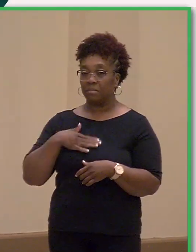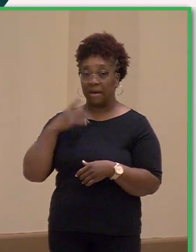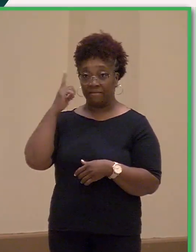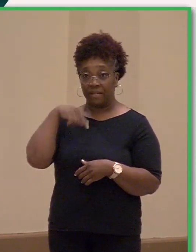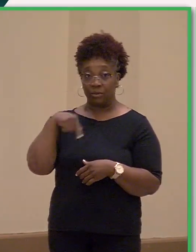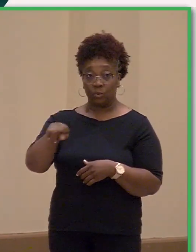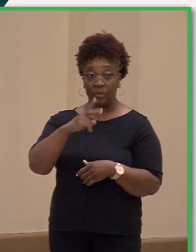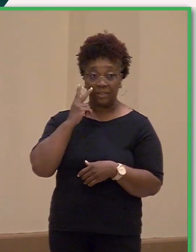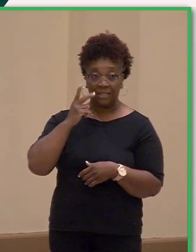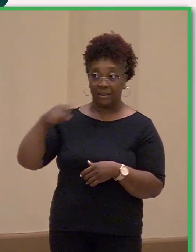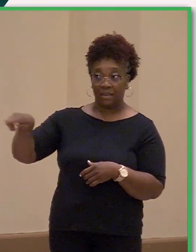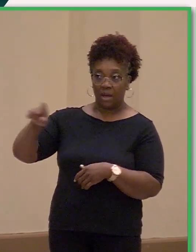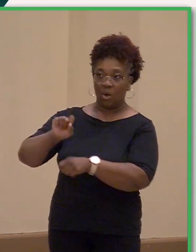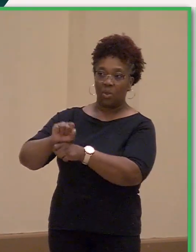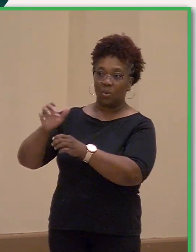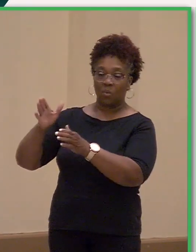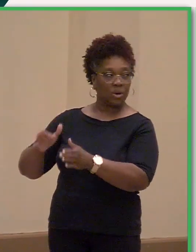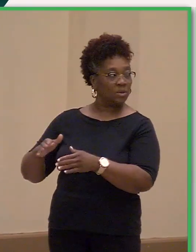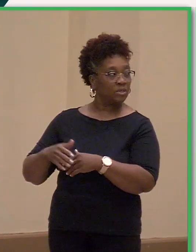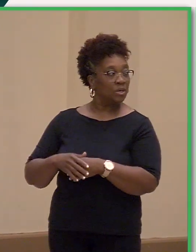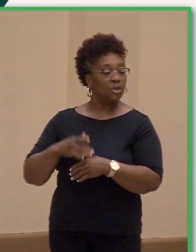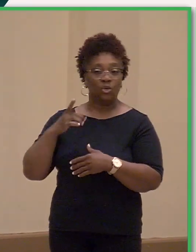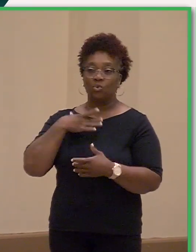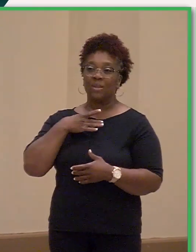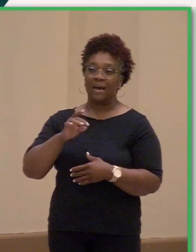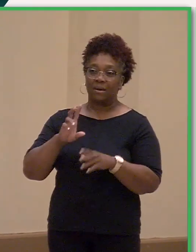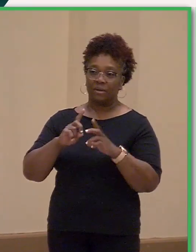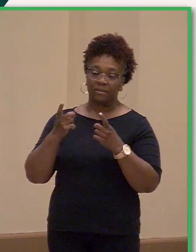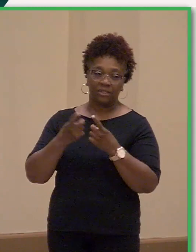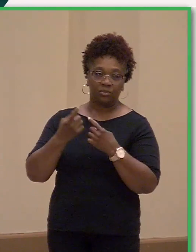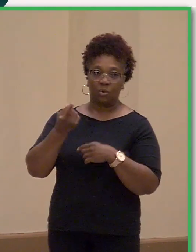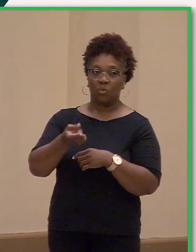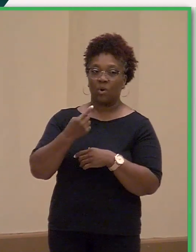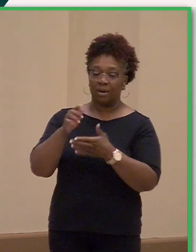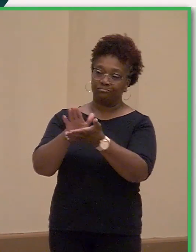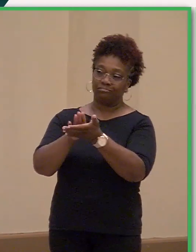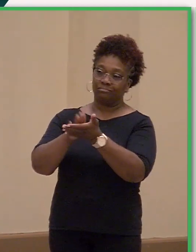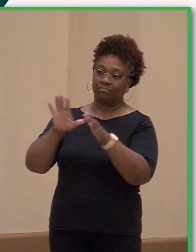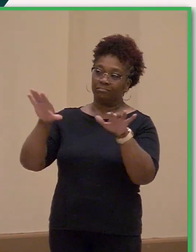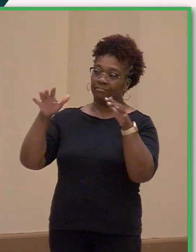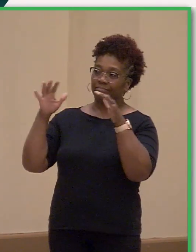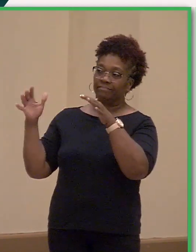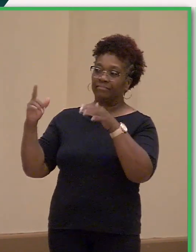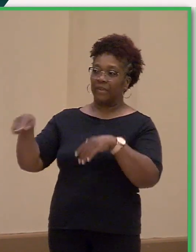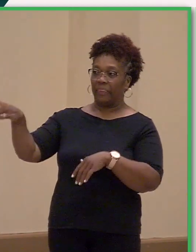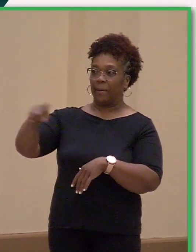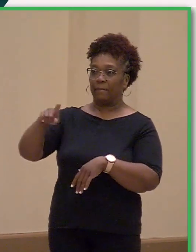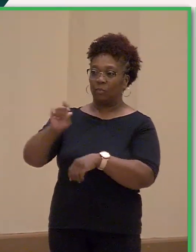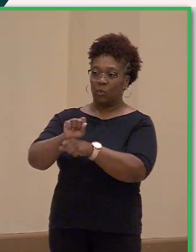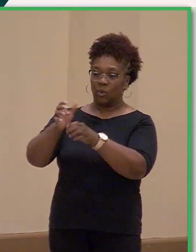who do the work. So if you like what is done in District 1, give them a round of applause.